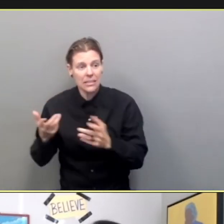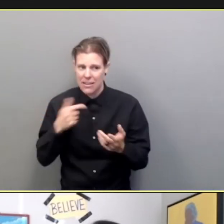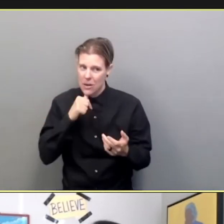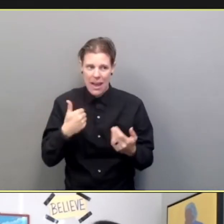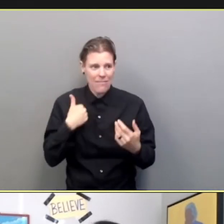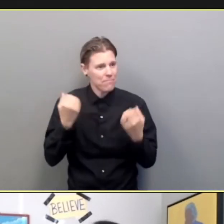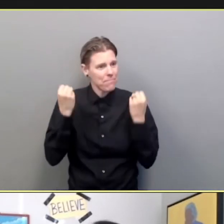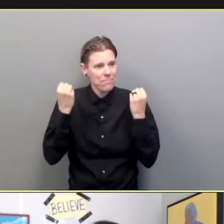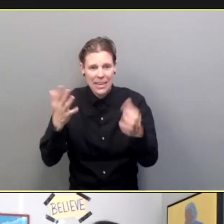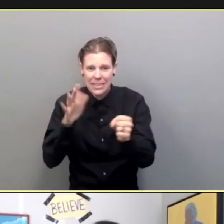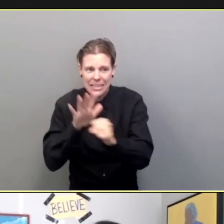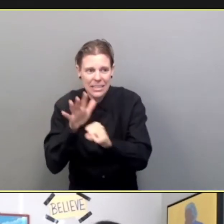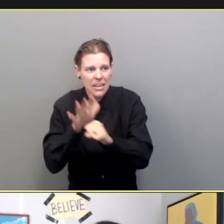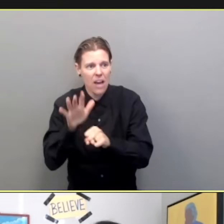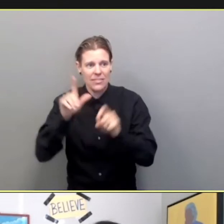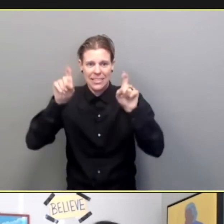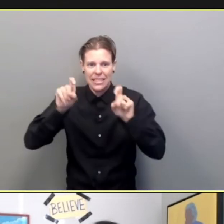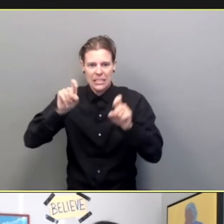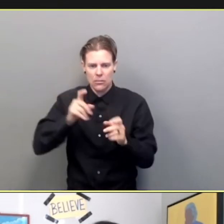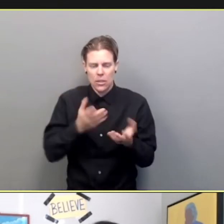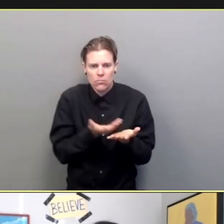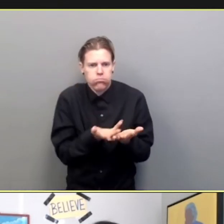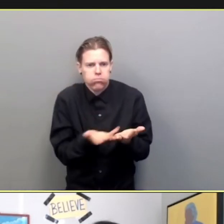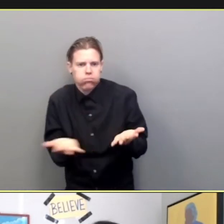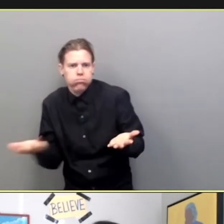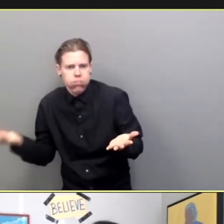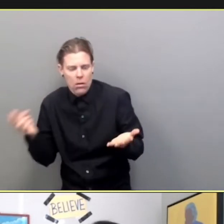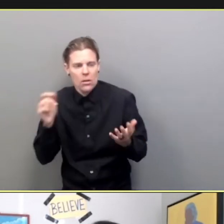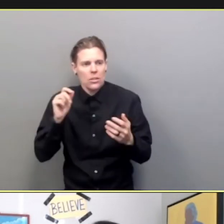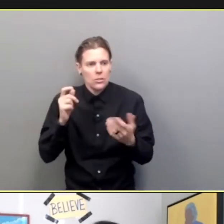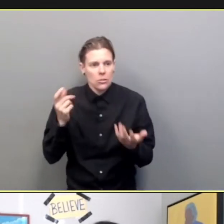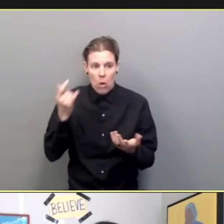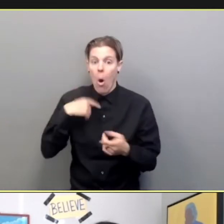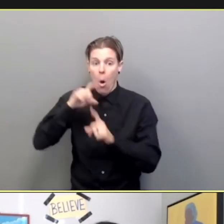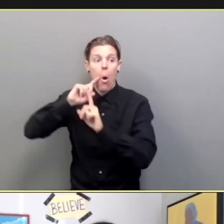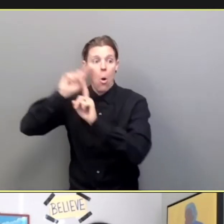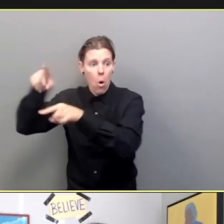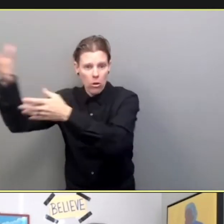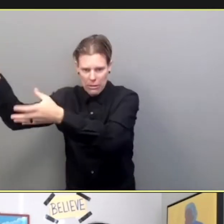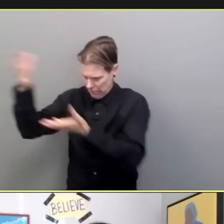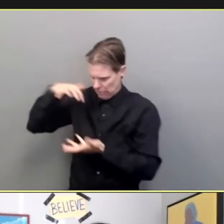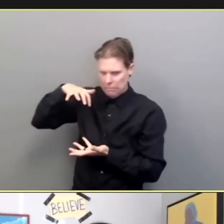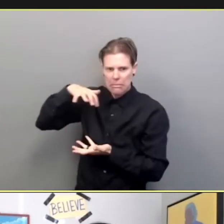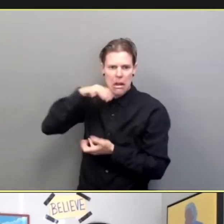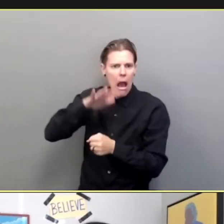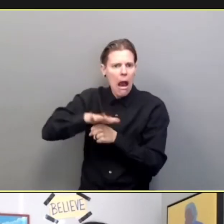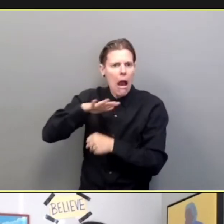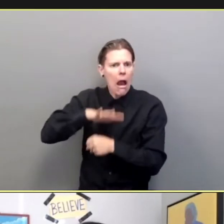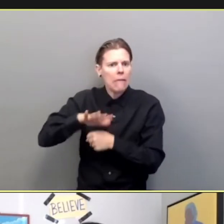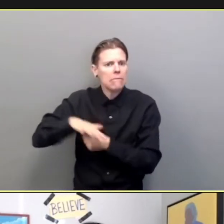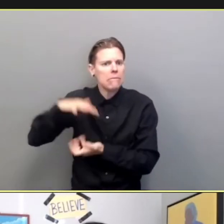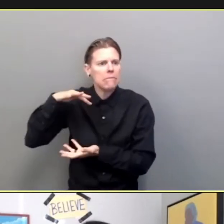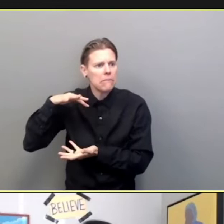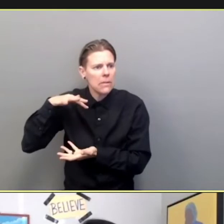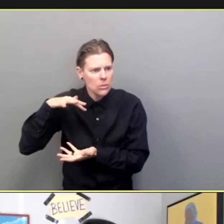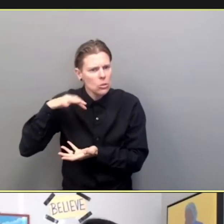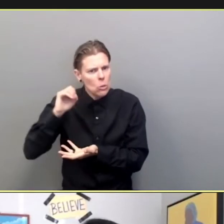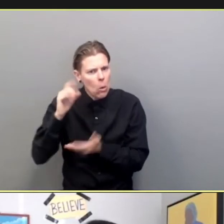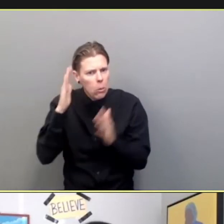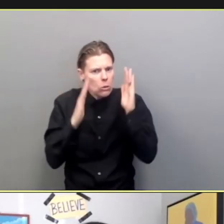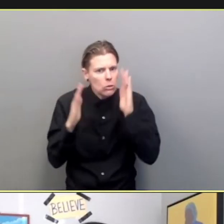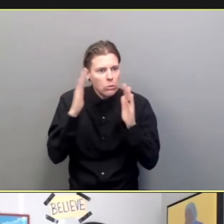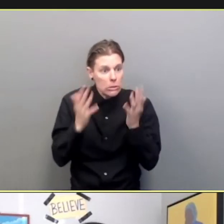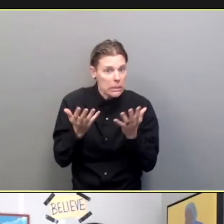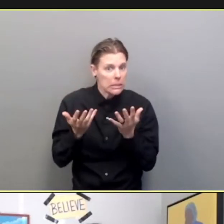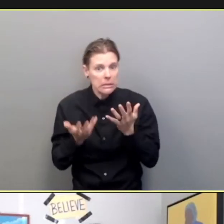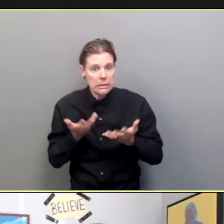many tests as they have ordered. Their supplier said, this is all we can send you. And they're just concerned that with the potential number